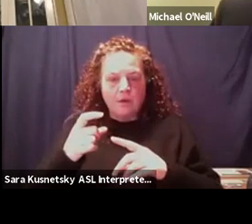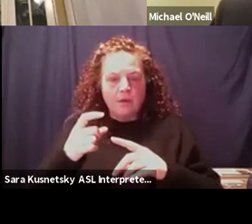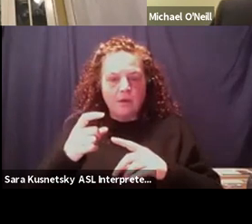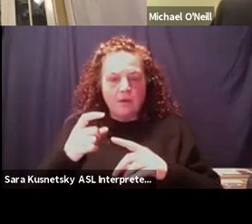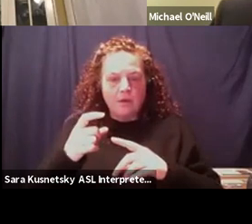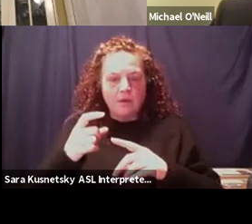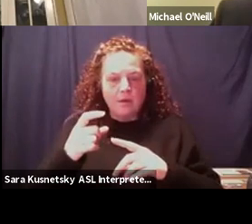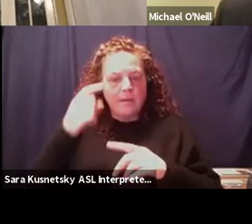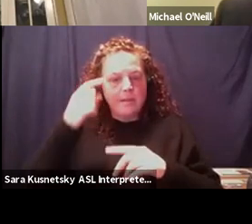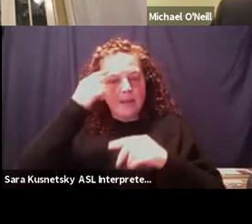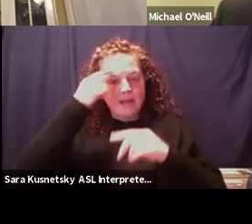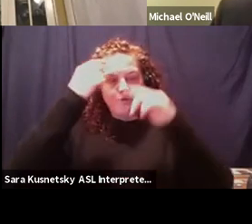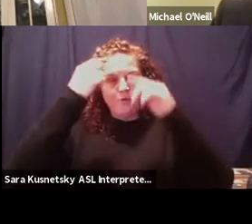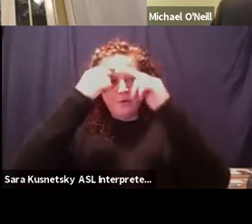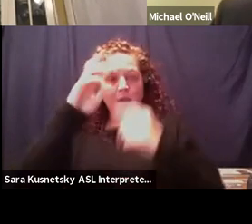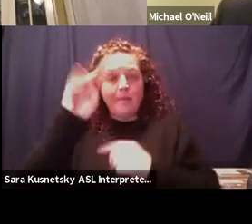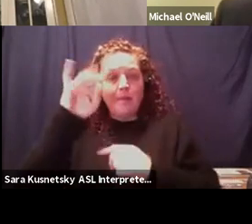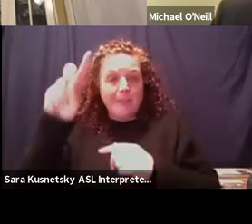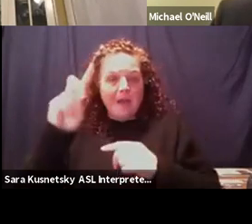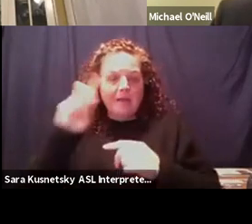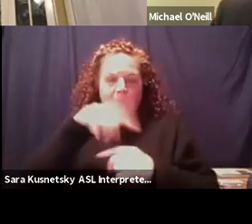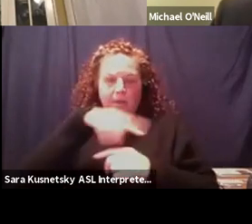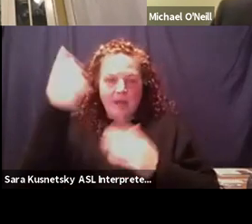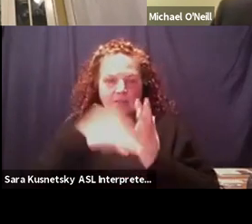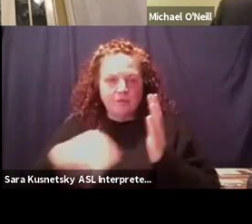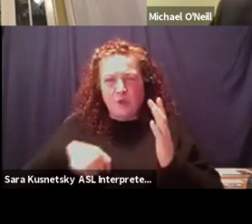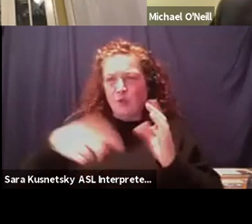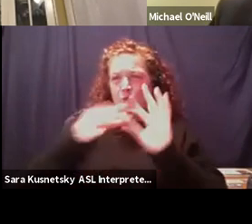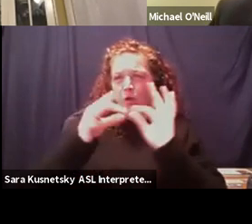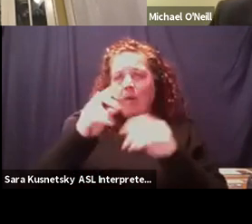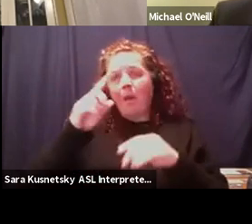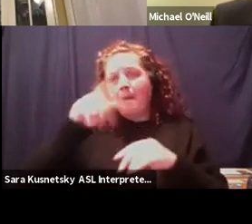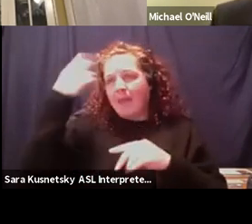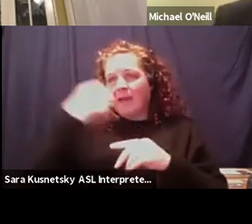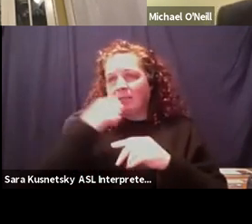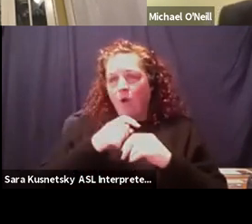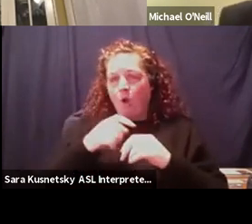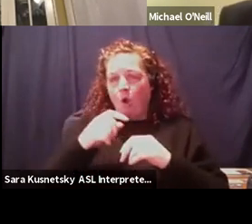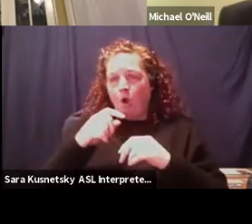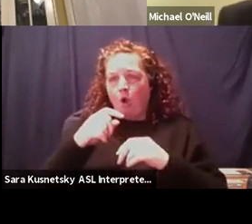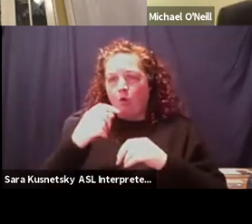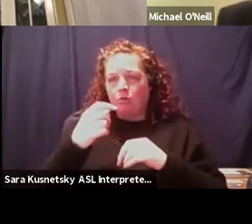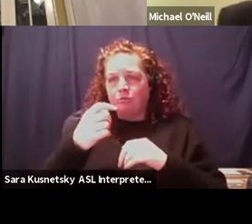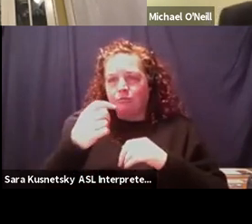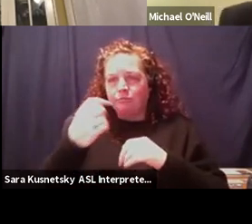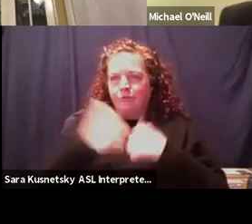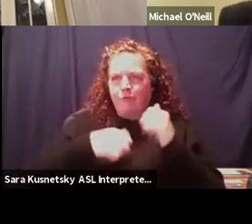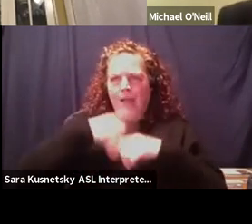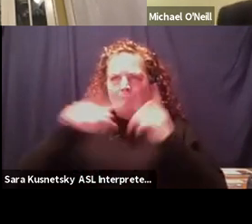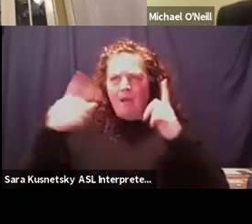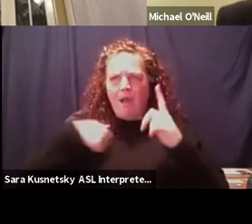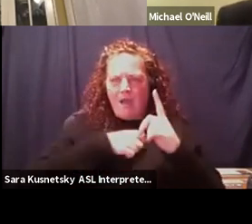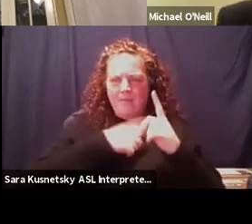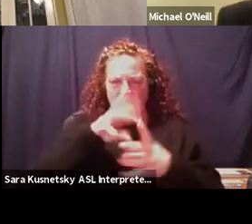Y'all talk about black don't crack, yet I see my people being shattered. And it's only clear to see that this system is all that matters. We're